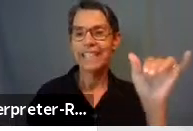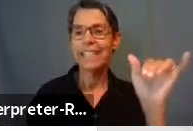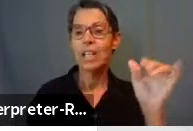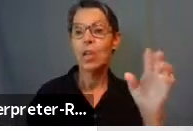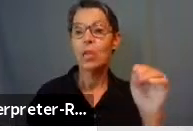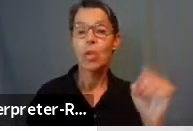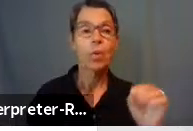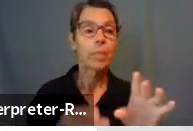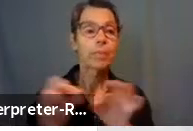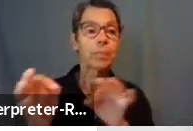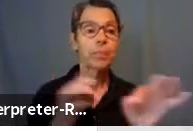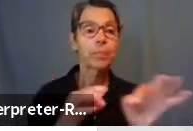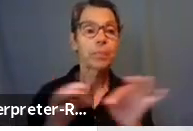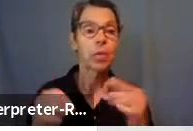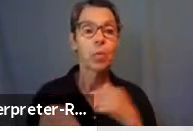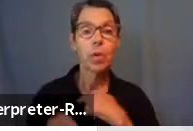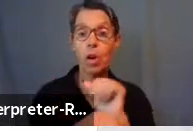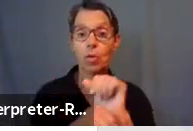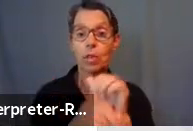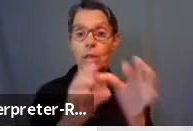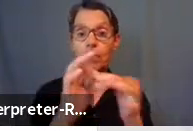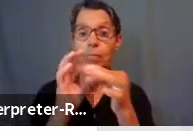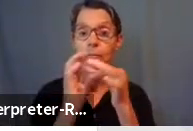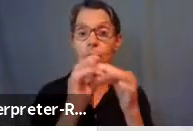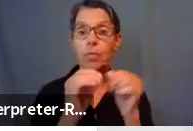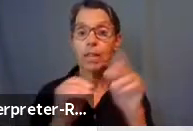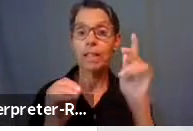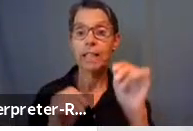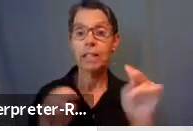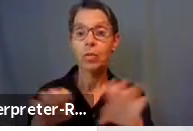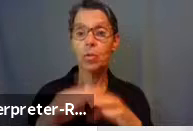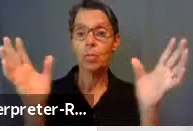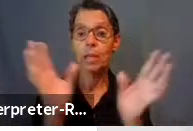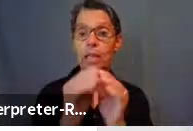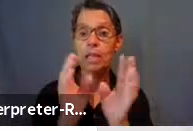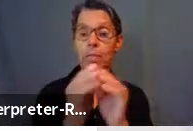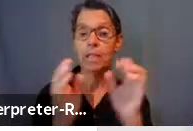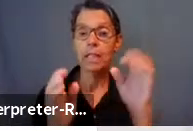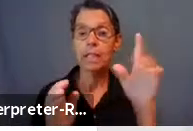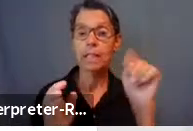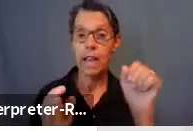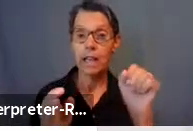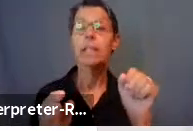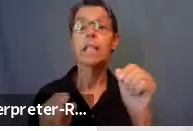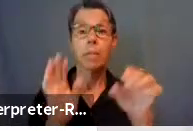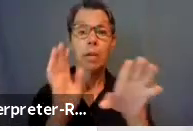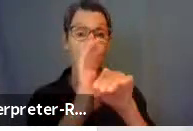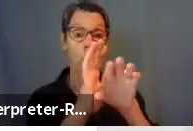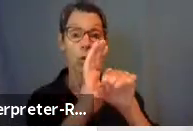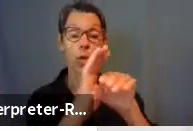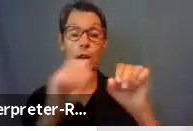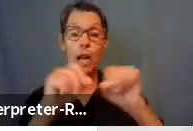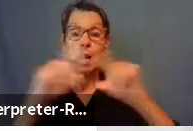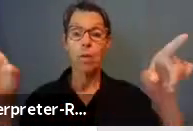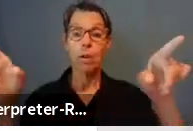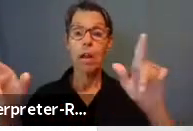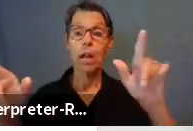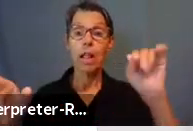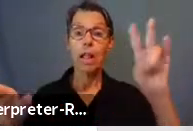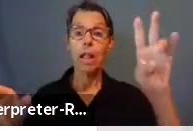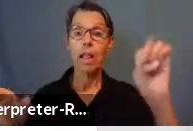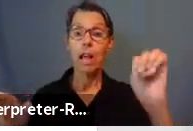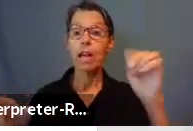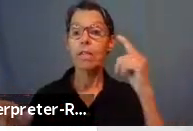COVET operates in compliance with the Kansas Open Meetings Act. This meeting is being recorded and broadcast live for public viewing on